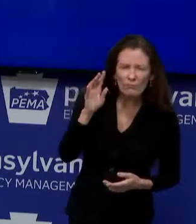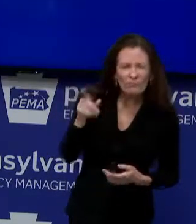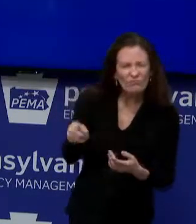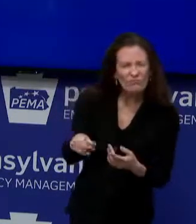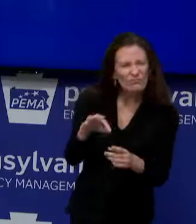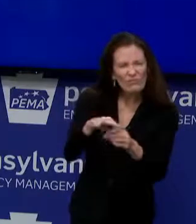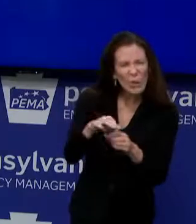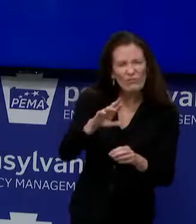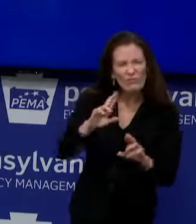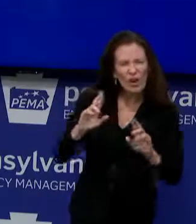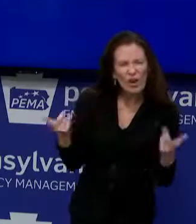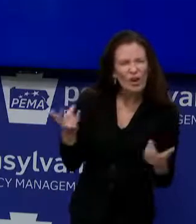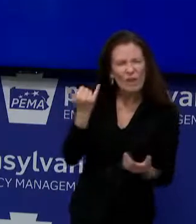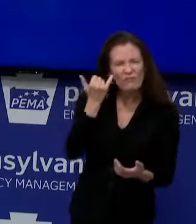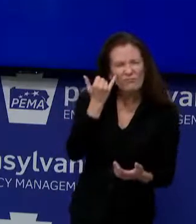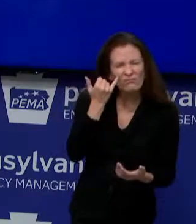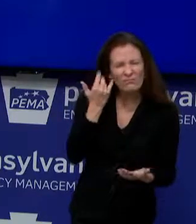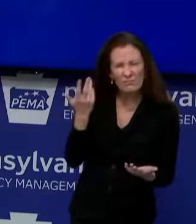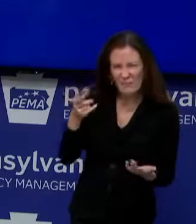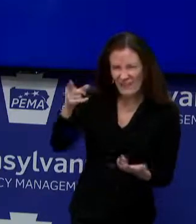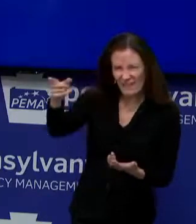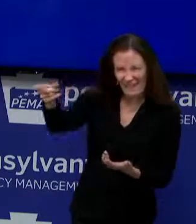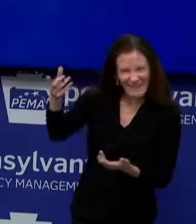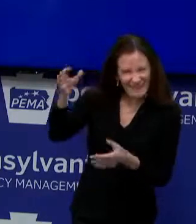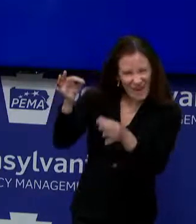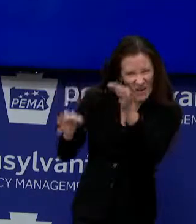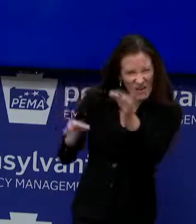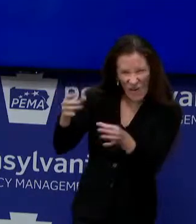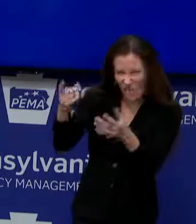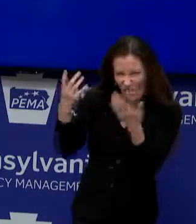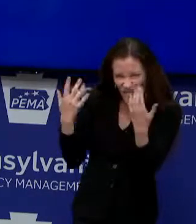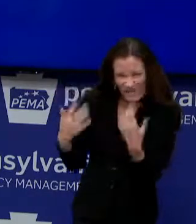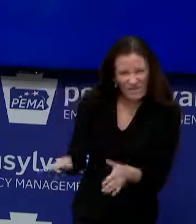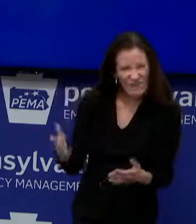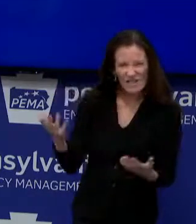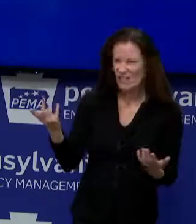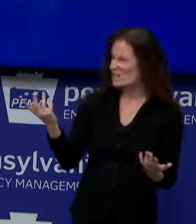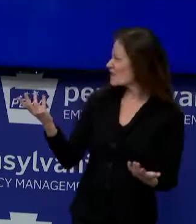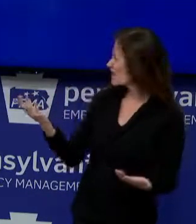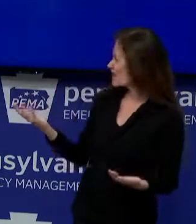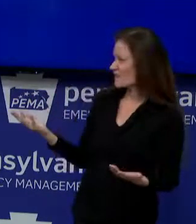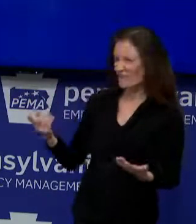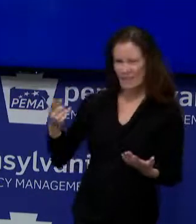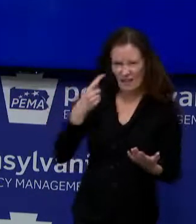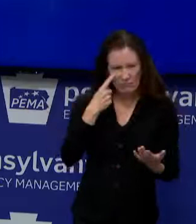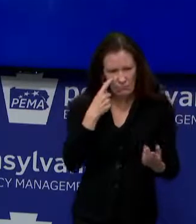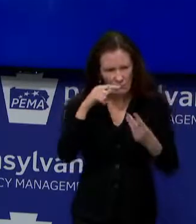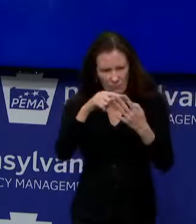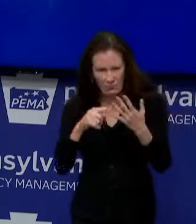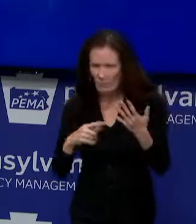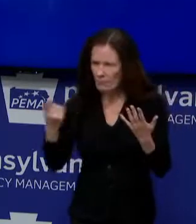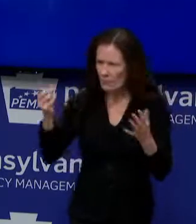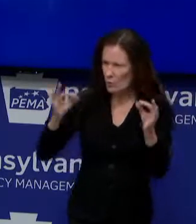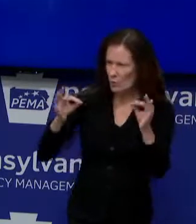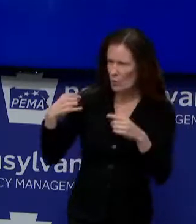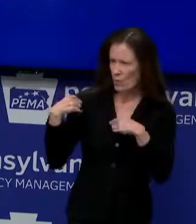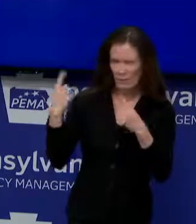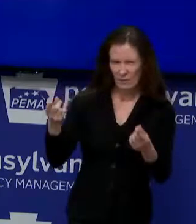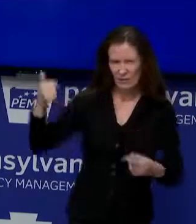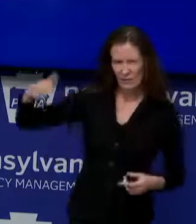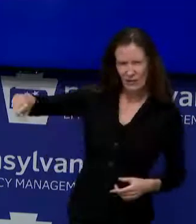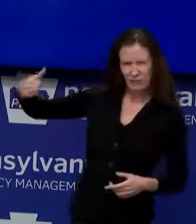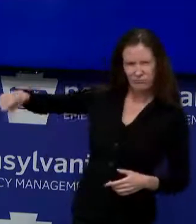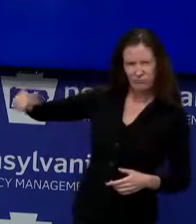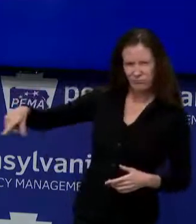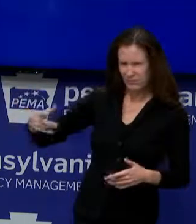been challenged. Where's the evidence? What is it that is wrong here? And if there's something wrong, I think we've shown